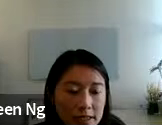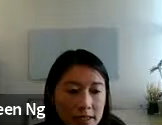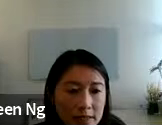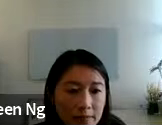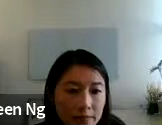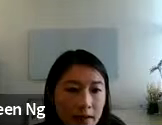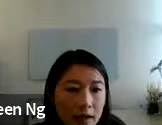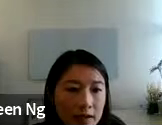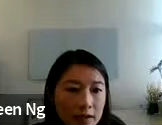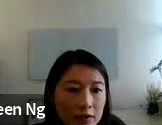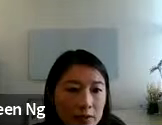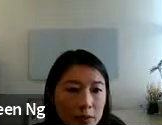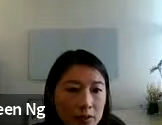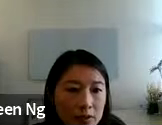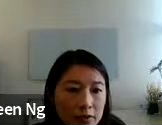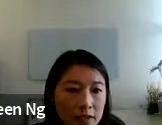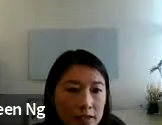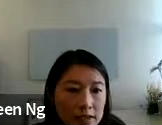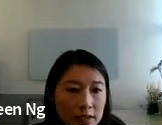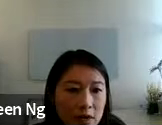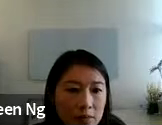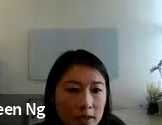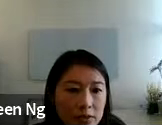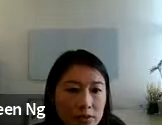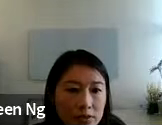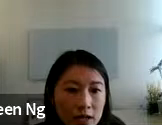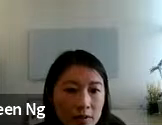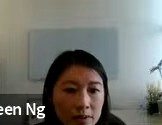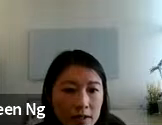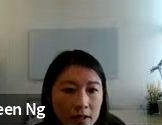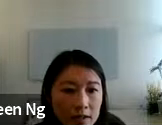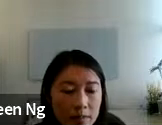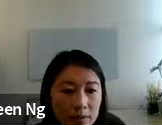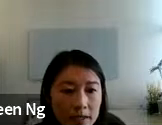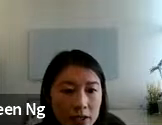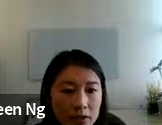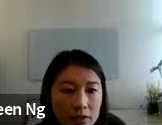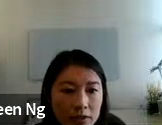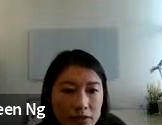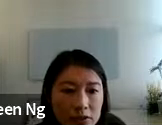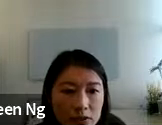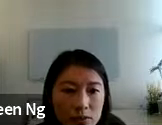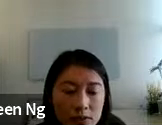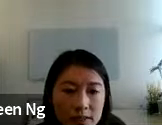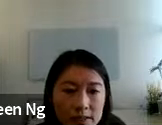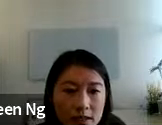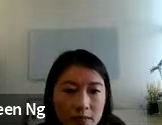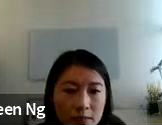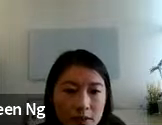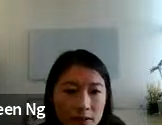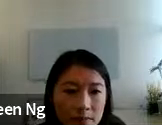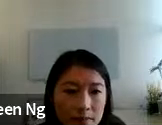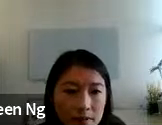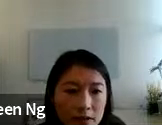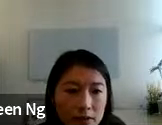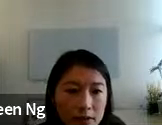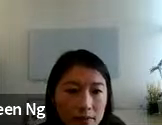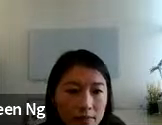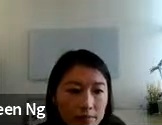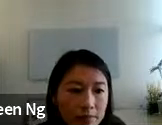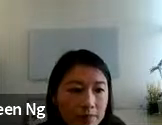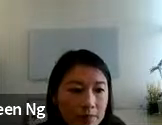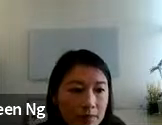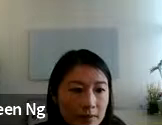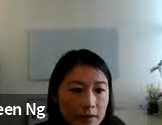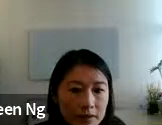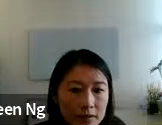COVID-19 cases and then report COVID-19 outbreaks to the Alameda County Public Health and also the City of Berkeley Public Health.